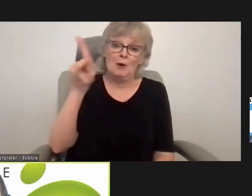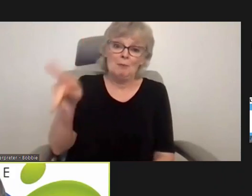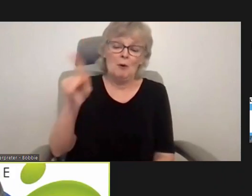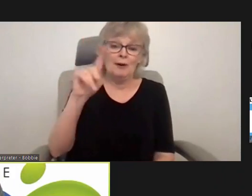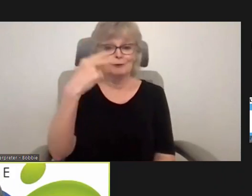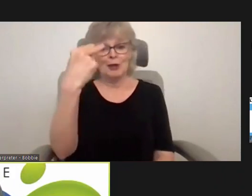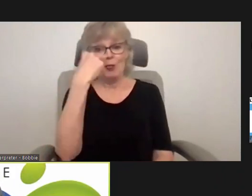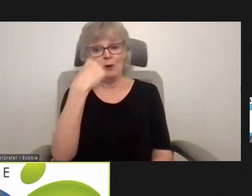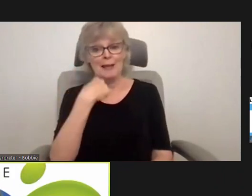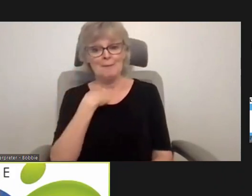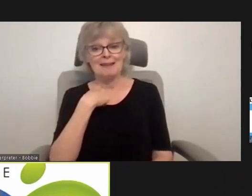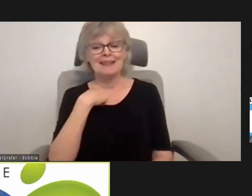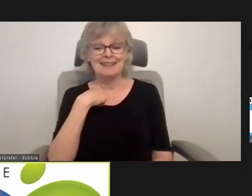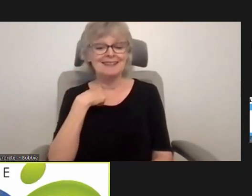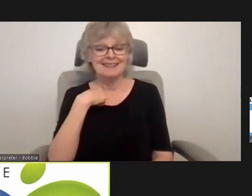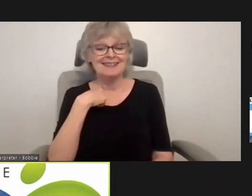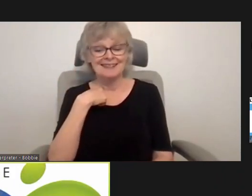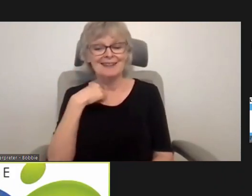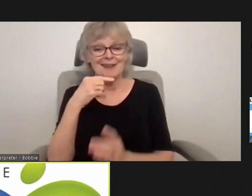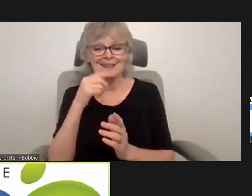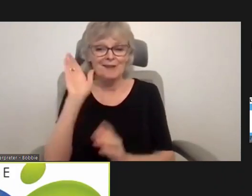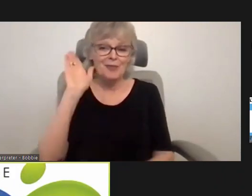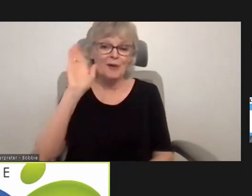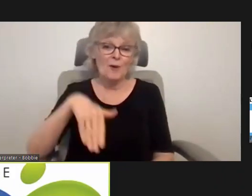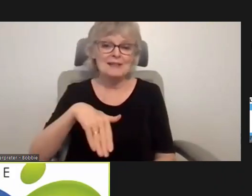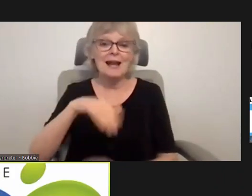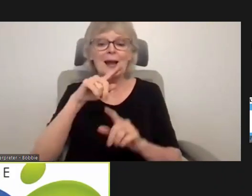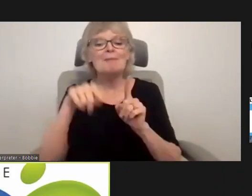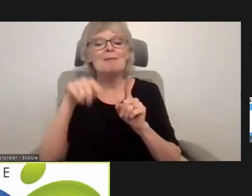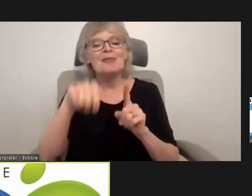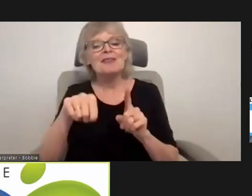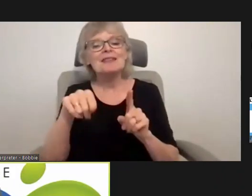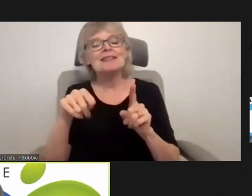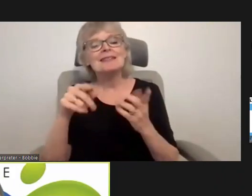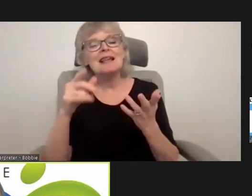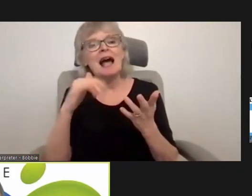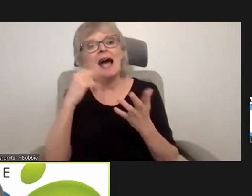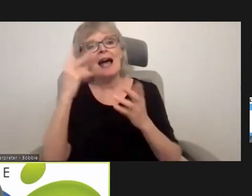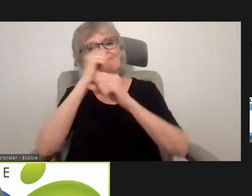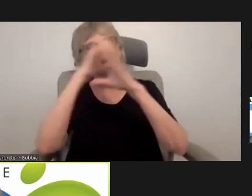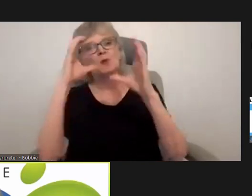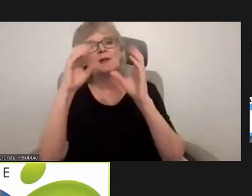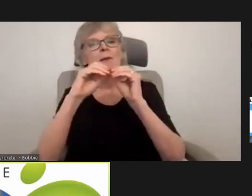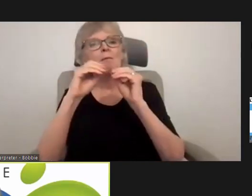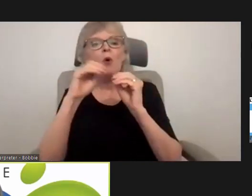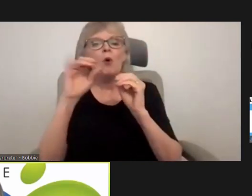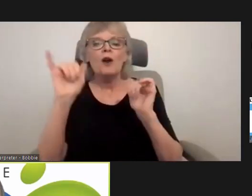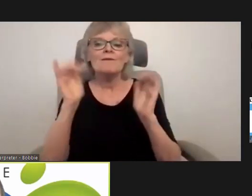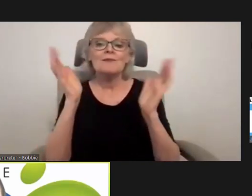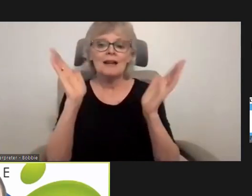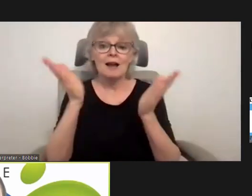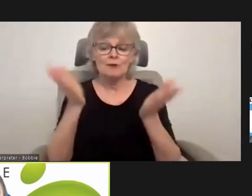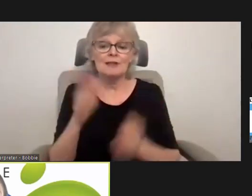but I look at this more as a type of conversation. So 2020, what a